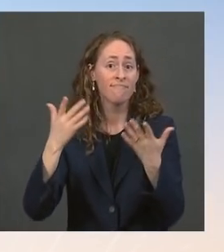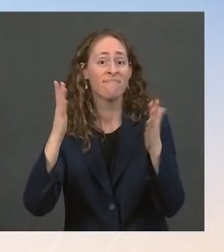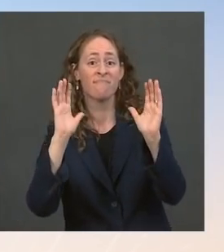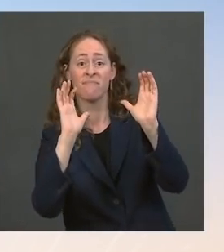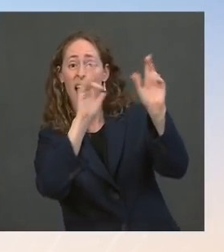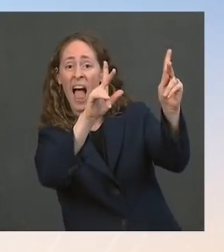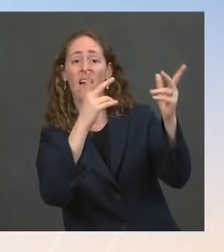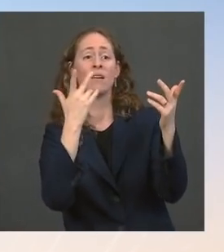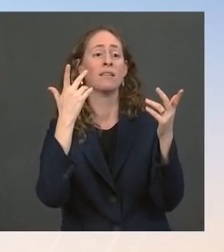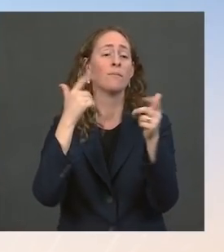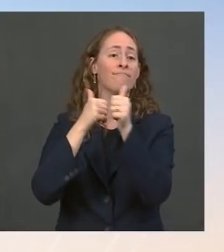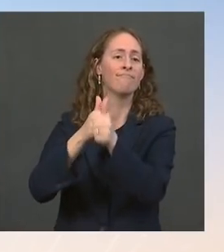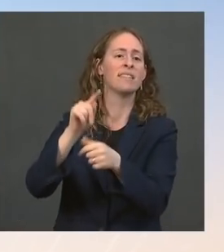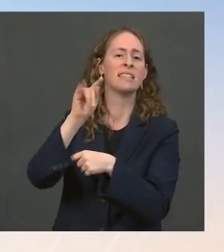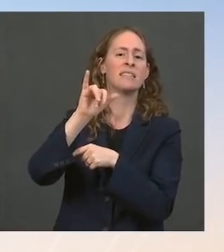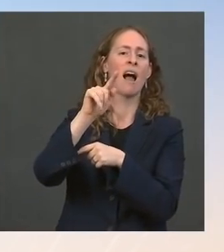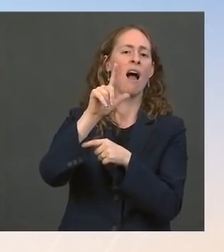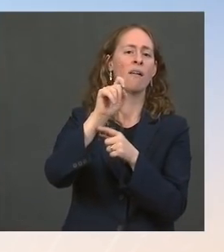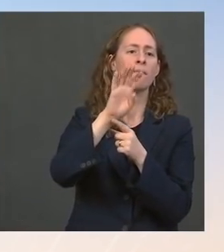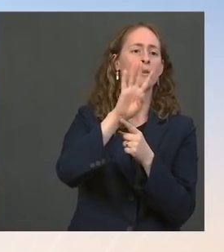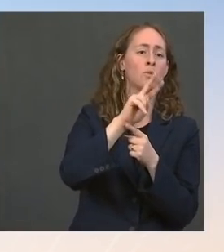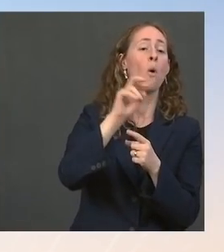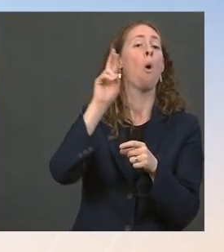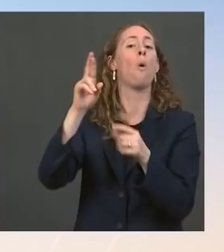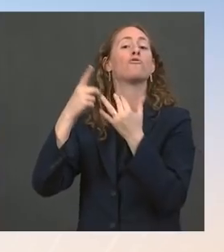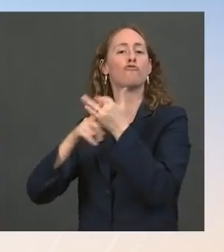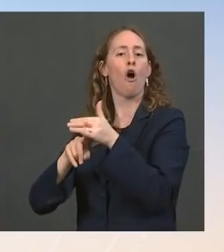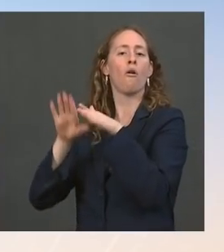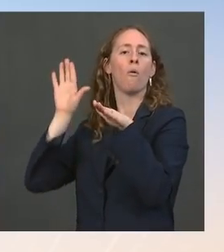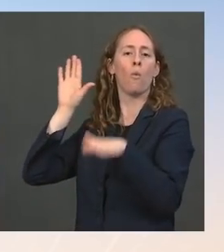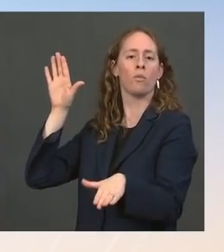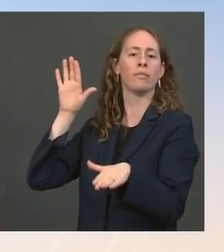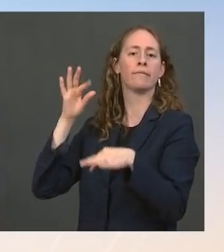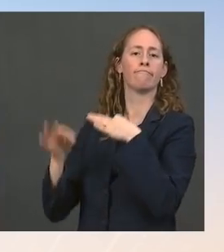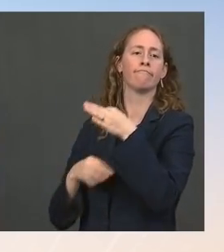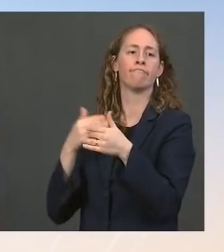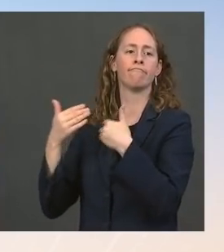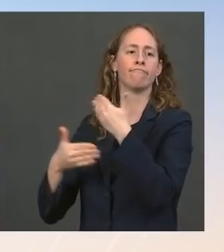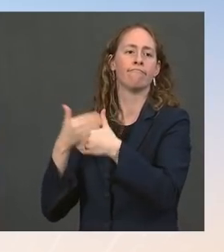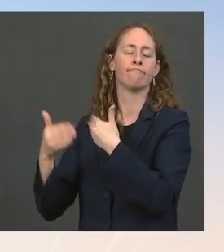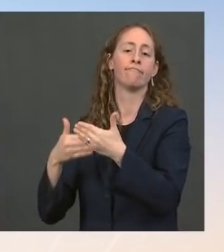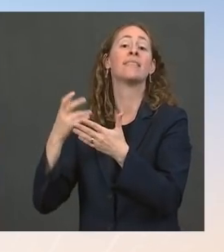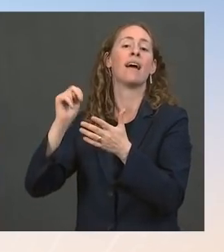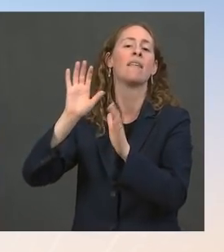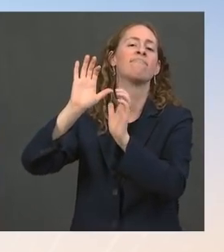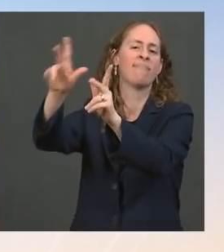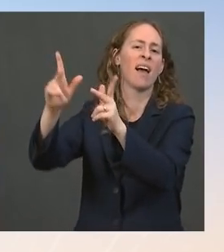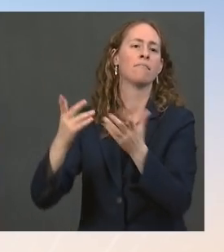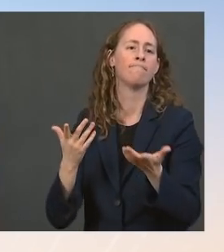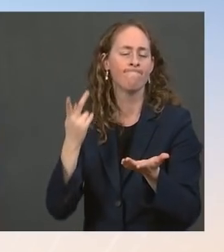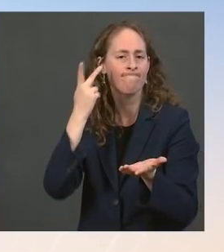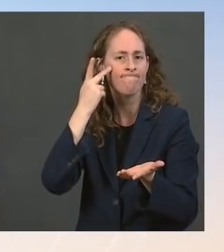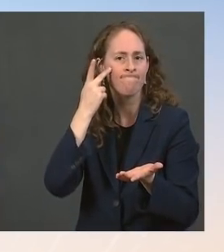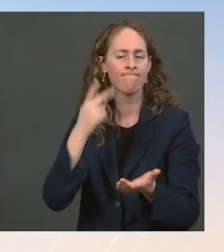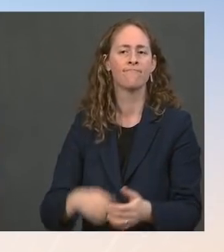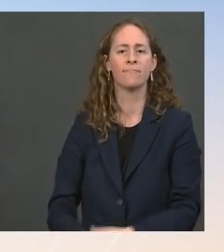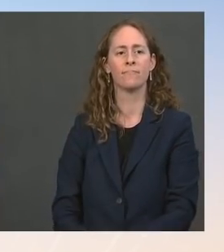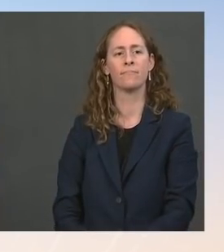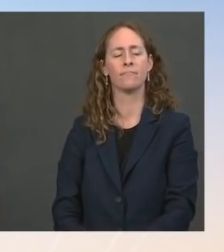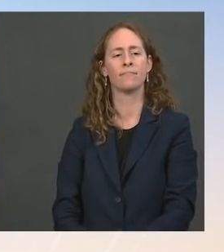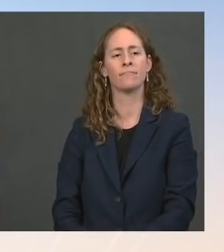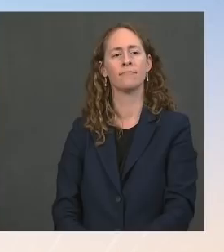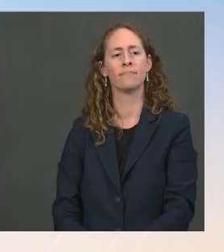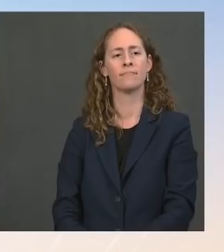placed into removal proceedings. Sometimes it requires a discussion in order to determine the path forward. Then, therefore, there remain less than